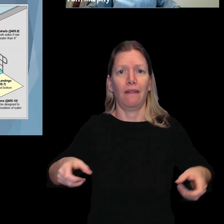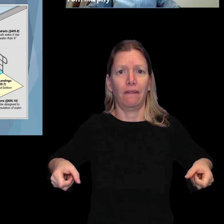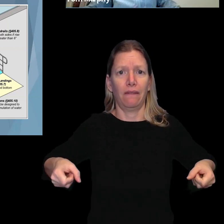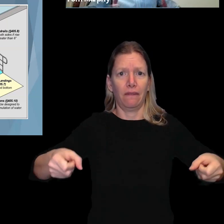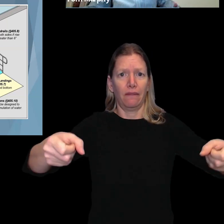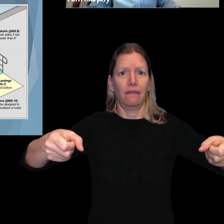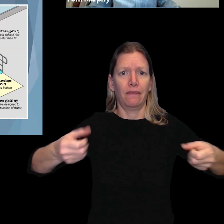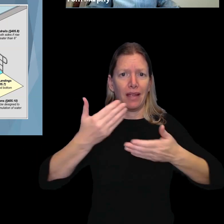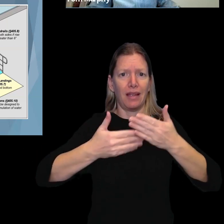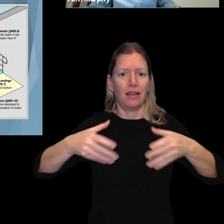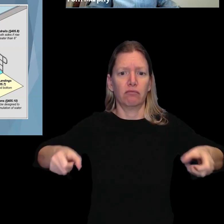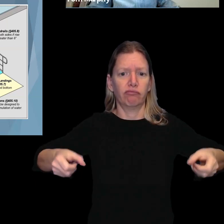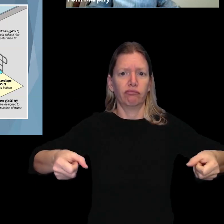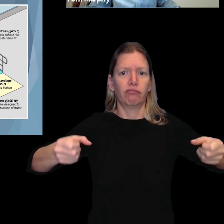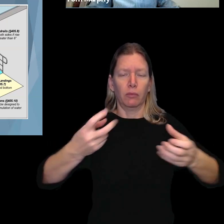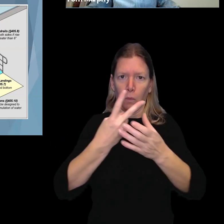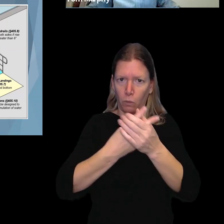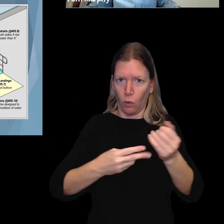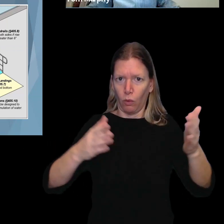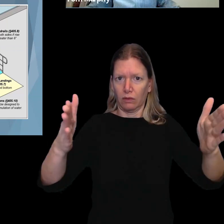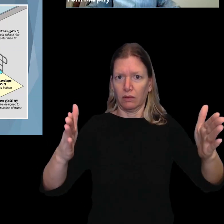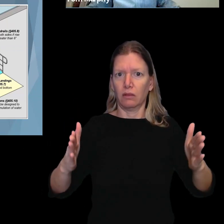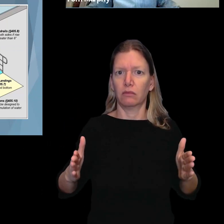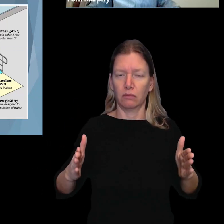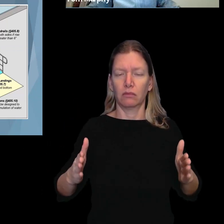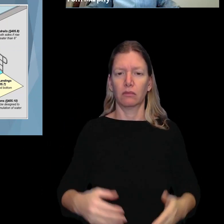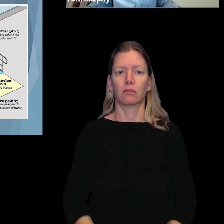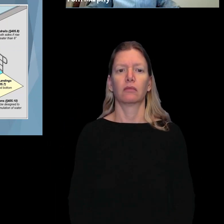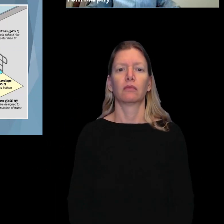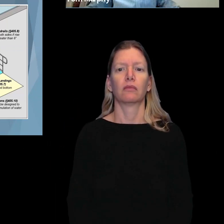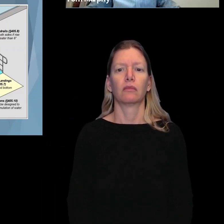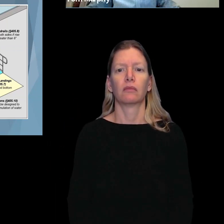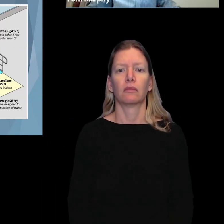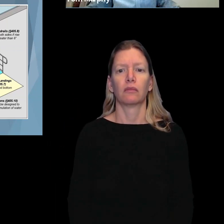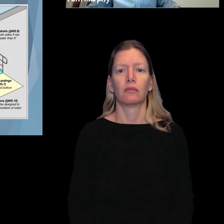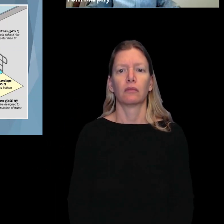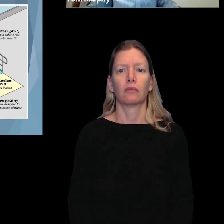There should be firm handrails on both sides.